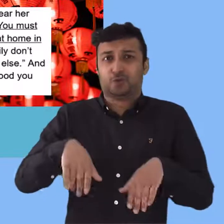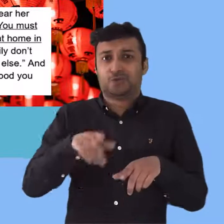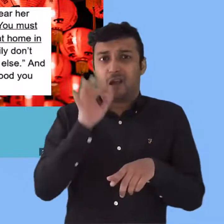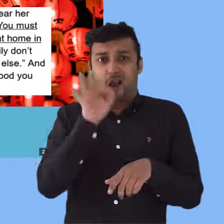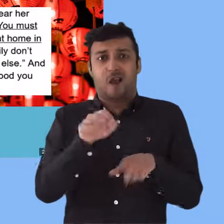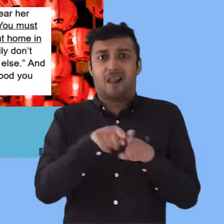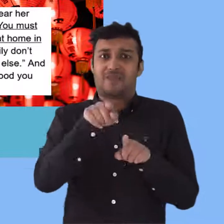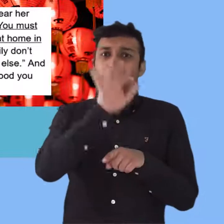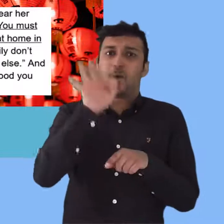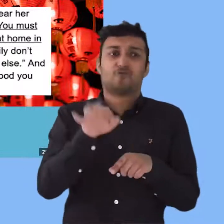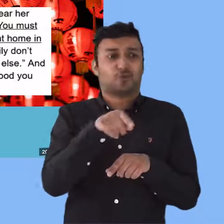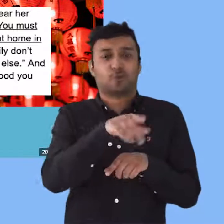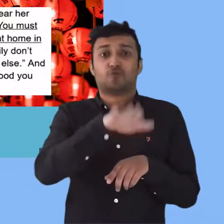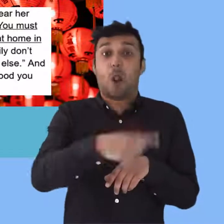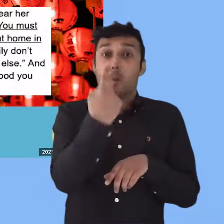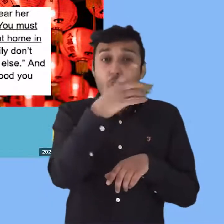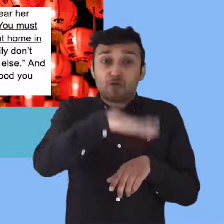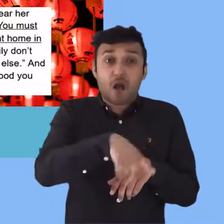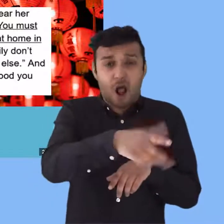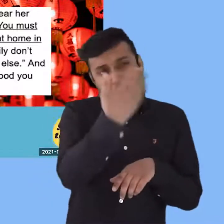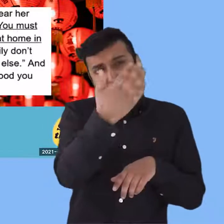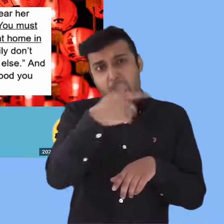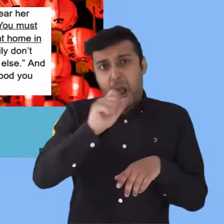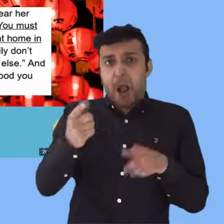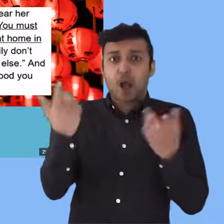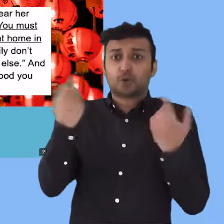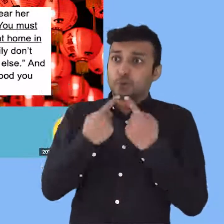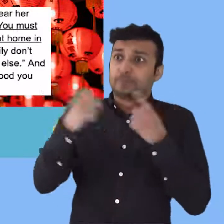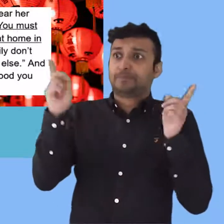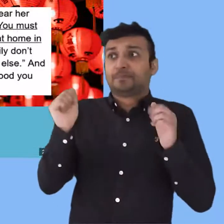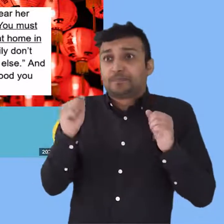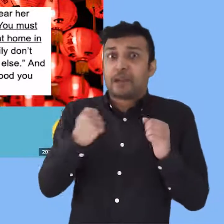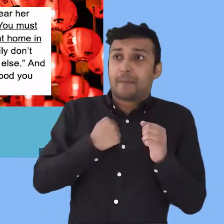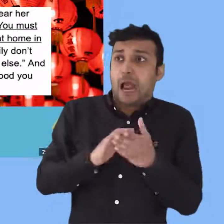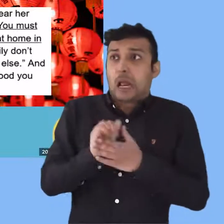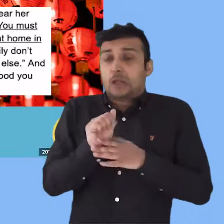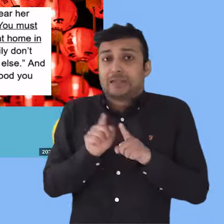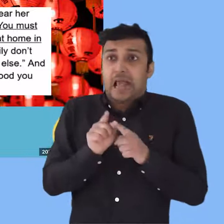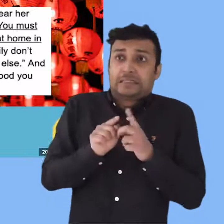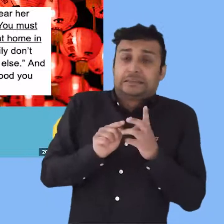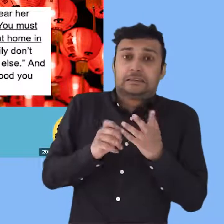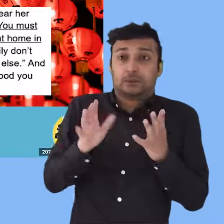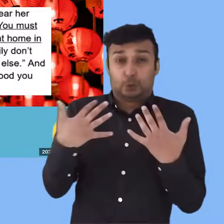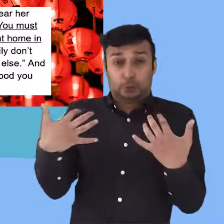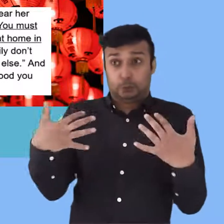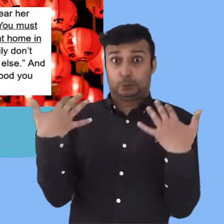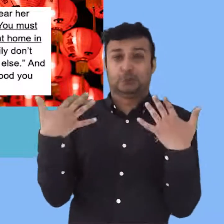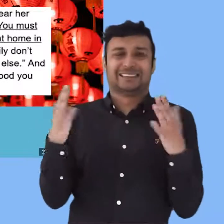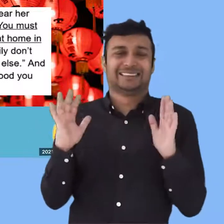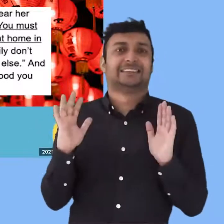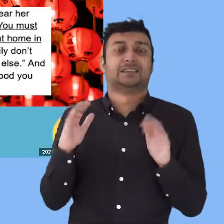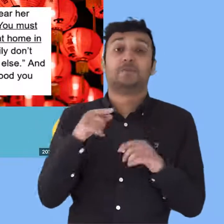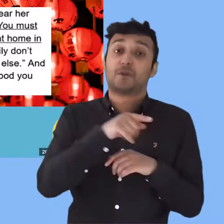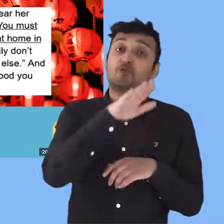a child to represent their whole culture to their class. So, you know, for this child, she did respond,